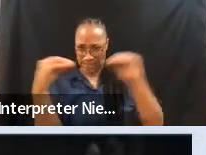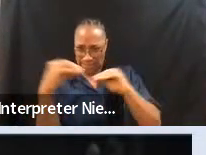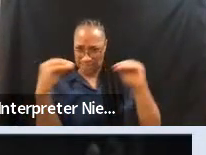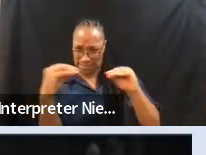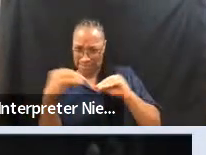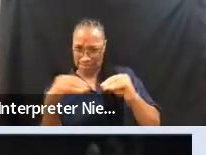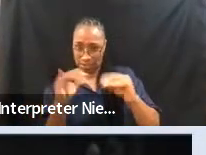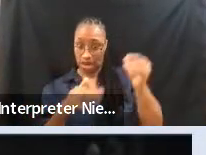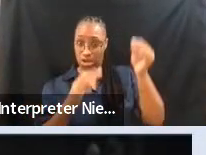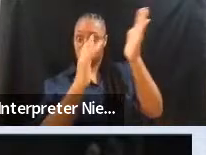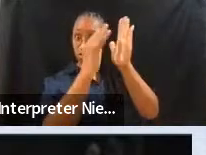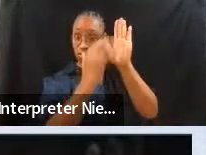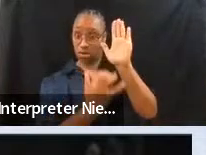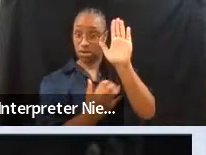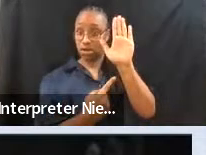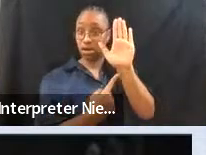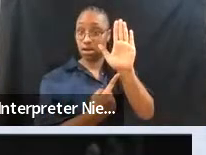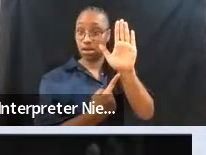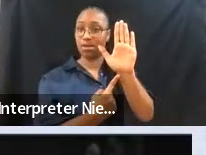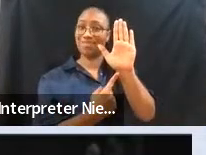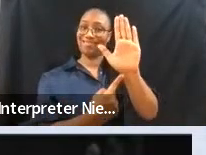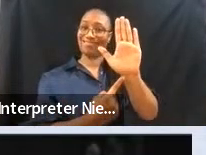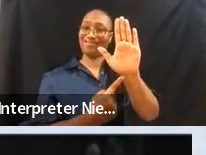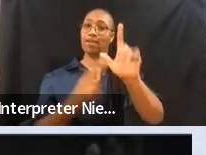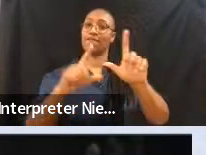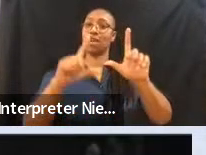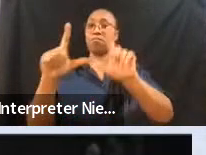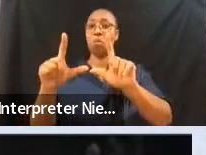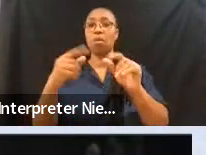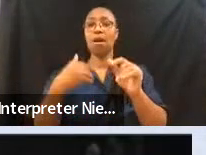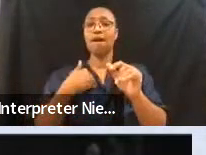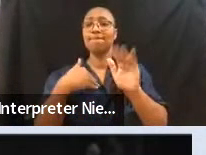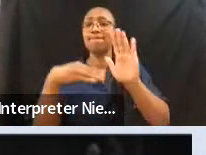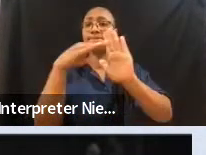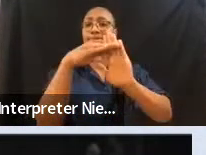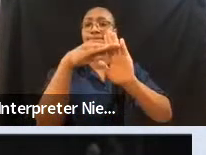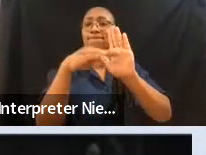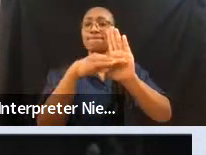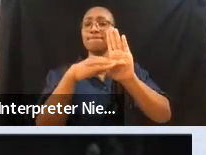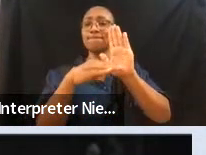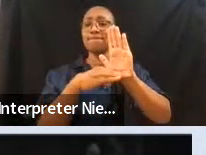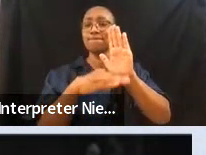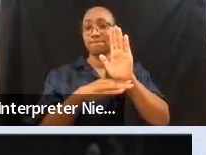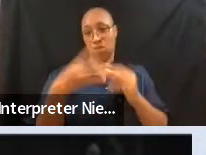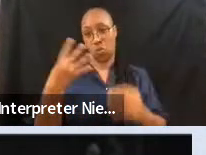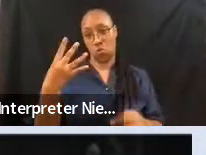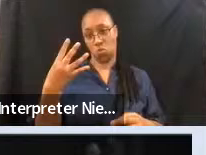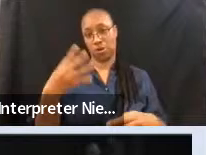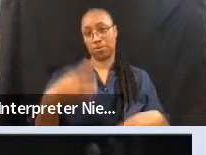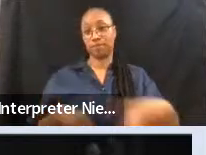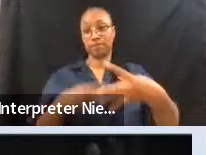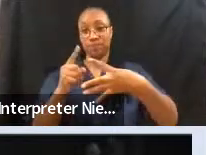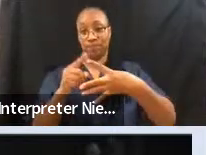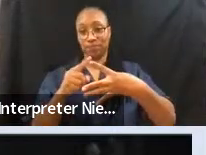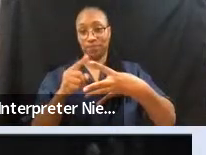with 4 foundational components, one of which is the adoption of the MDE standards.